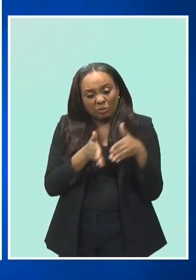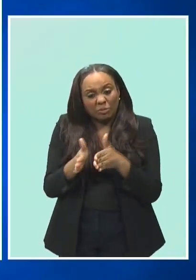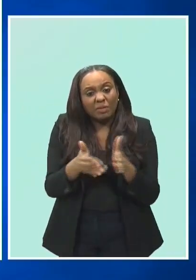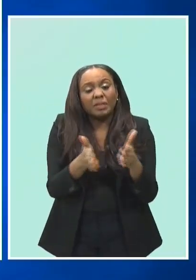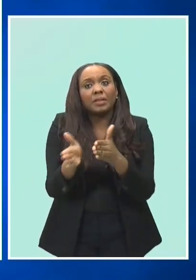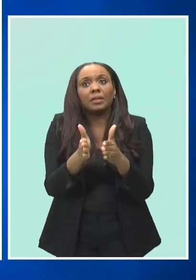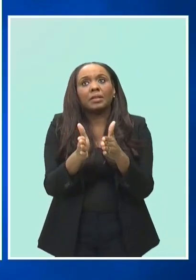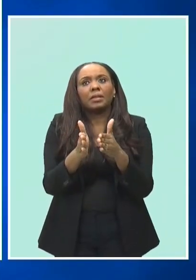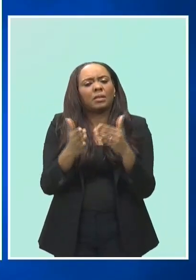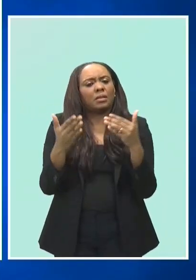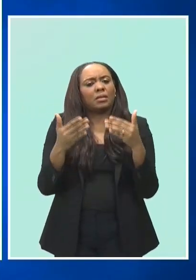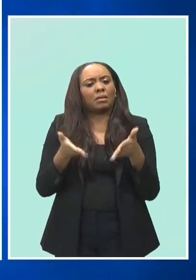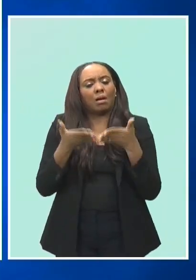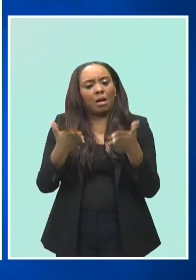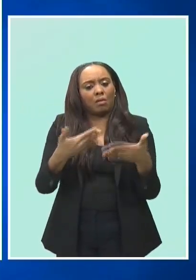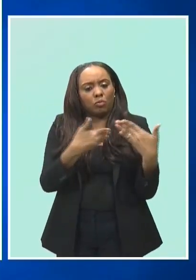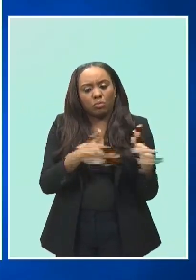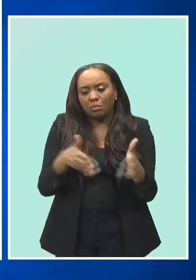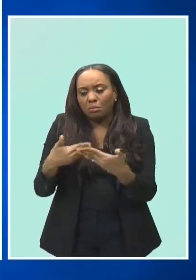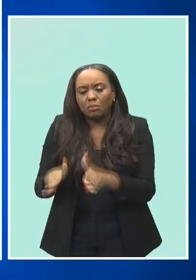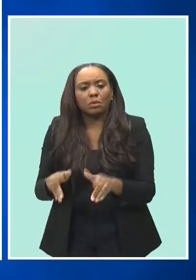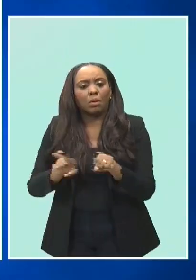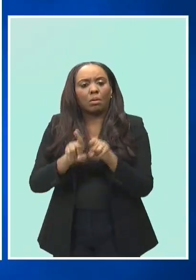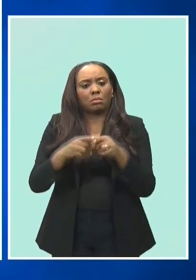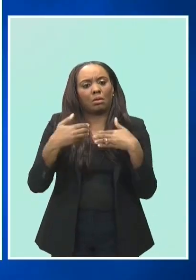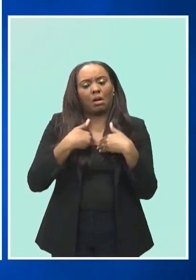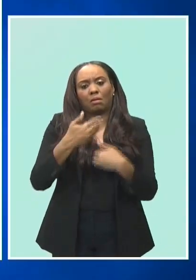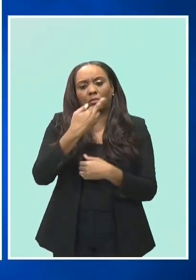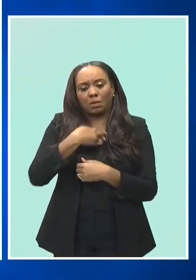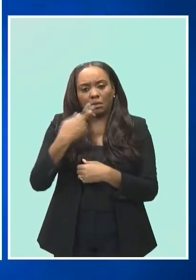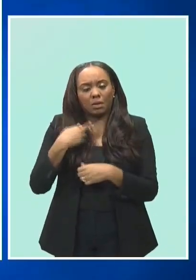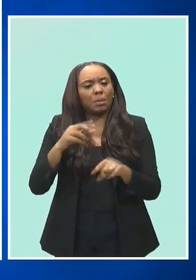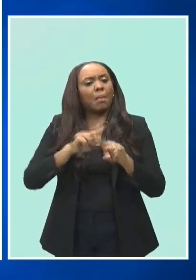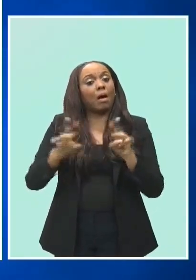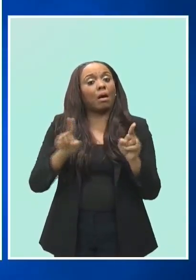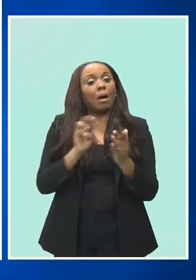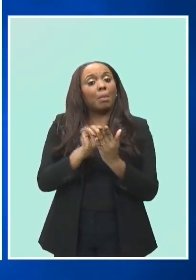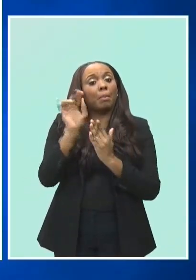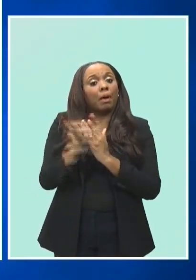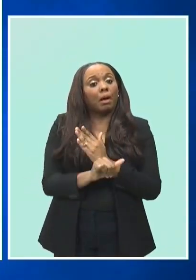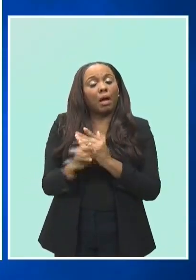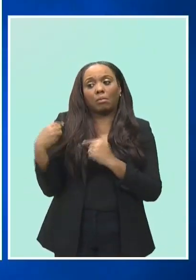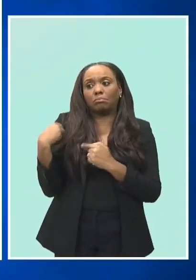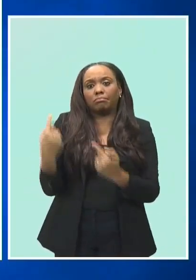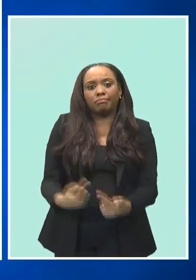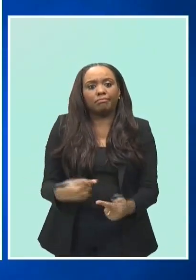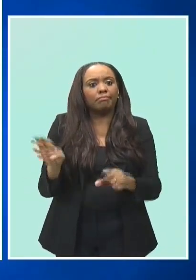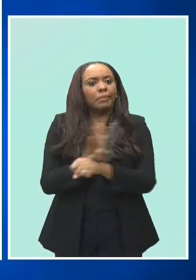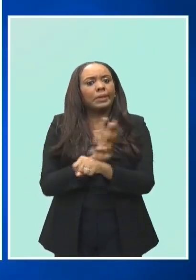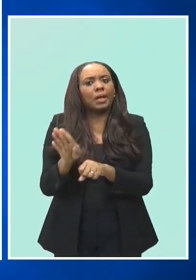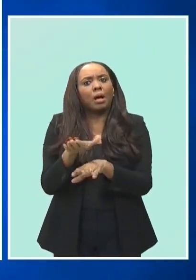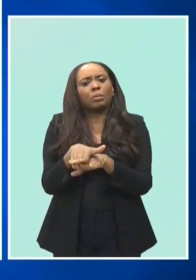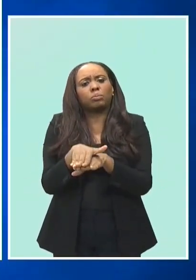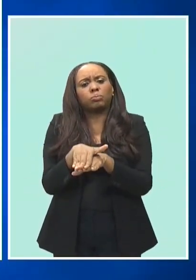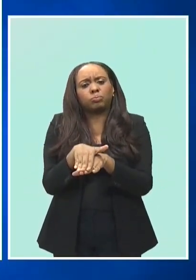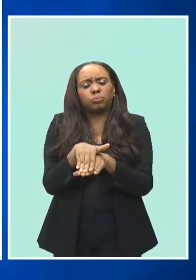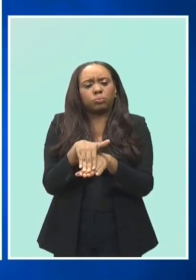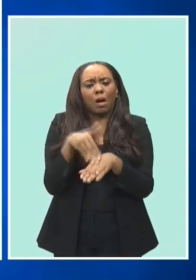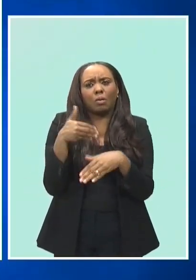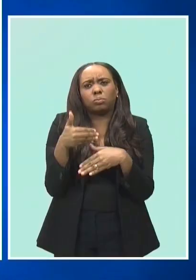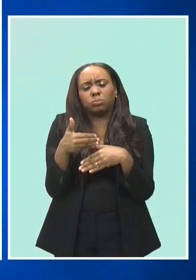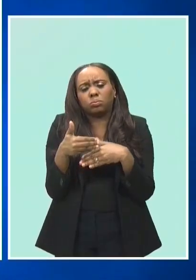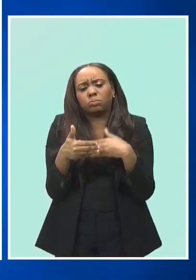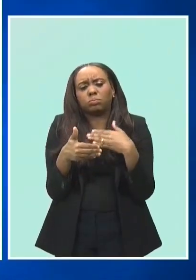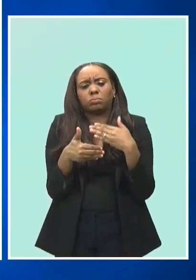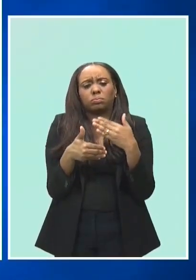he offers rooms and runs a restaurant. Since May, business here has been very slow. We try to fight it out,